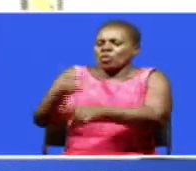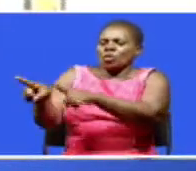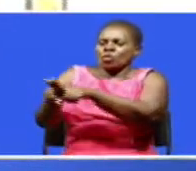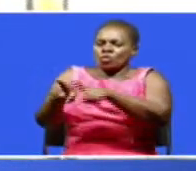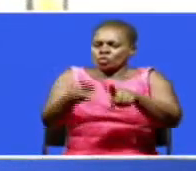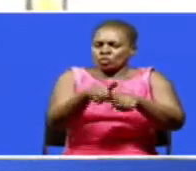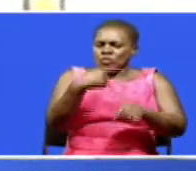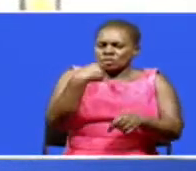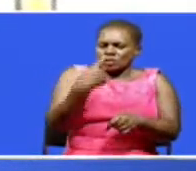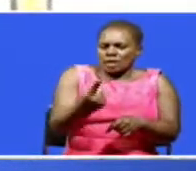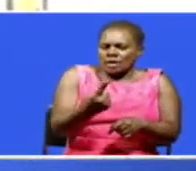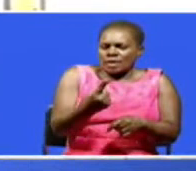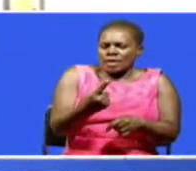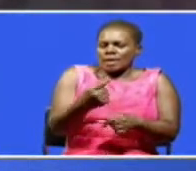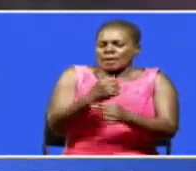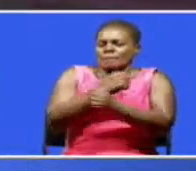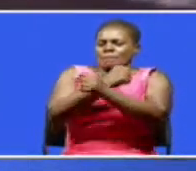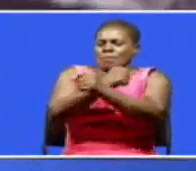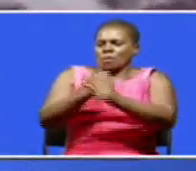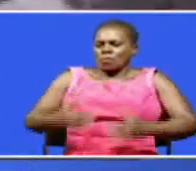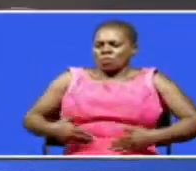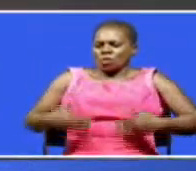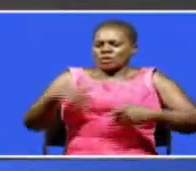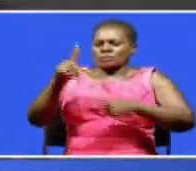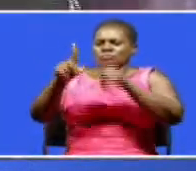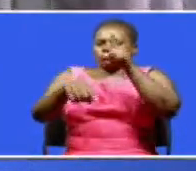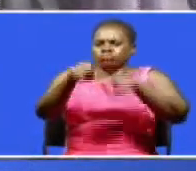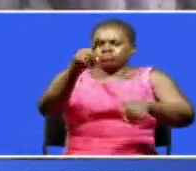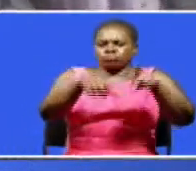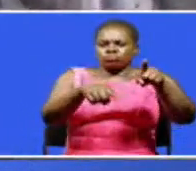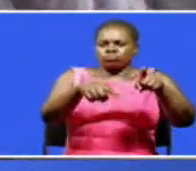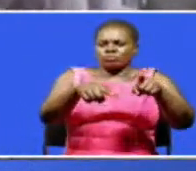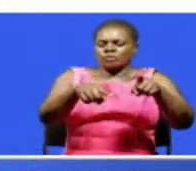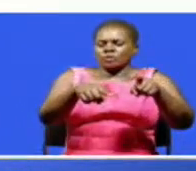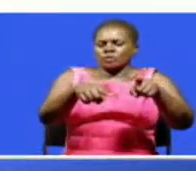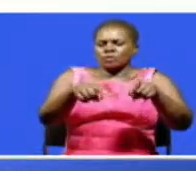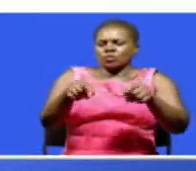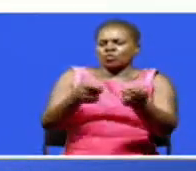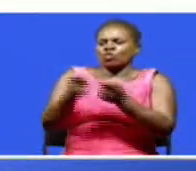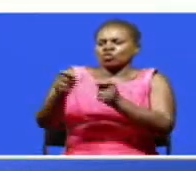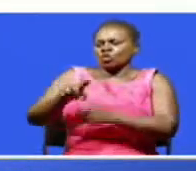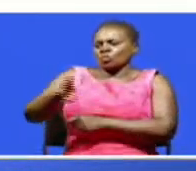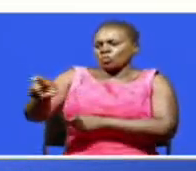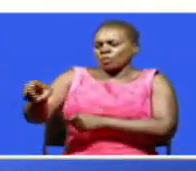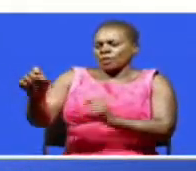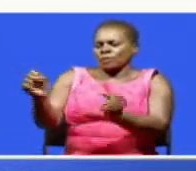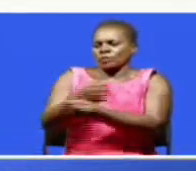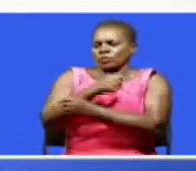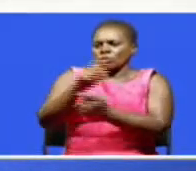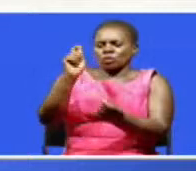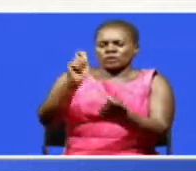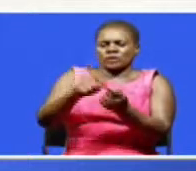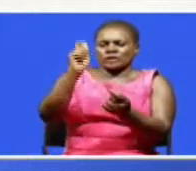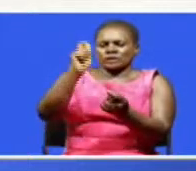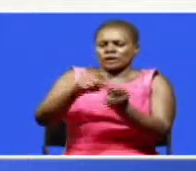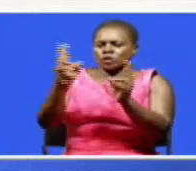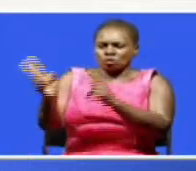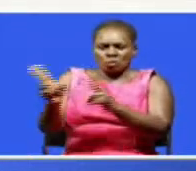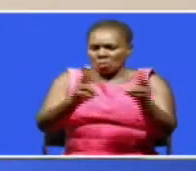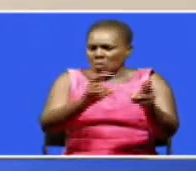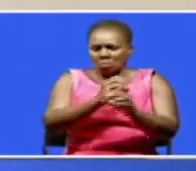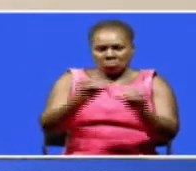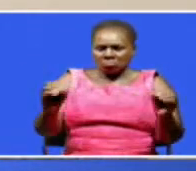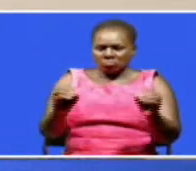also argue that antibodies vary in their ability to neutralize a virus, and this cannot be measured by a routine antibody